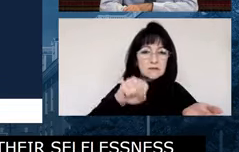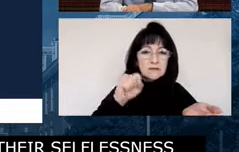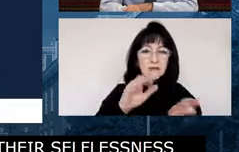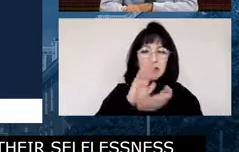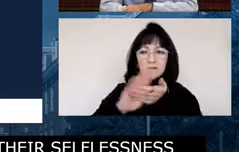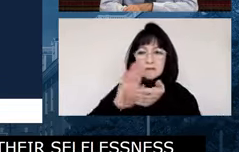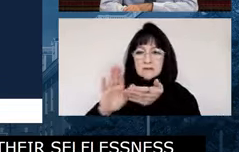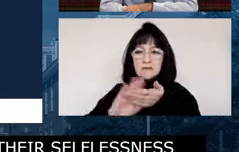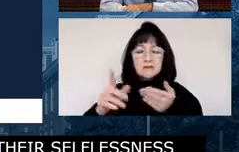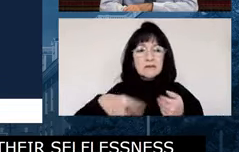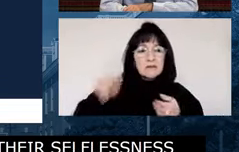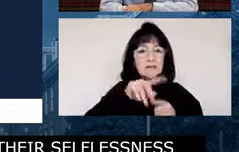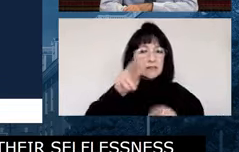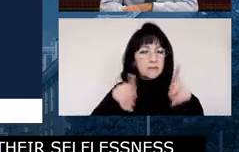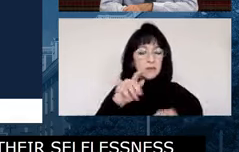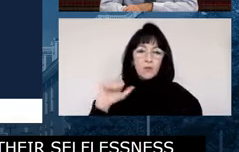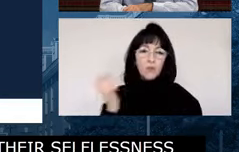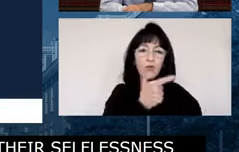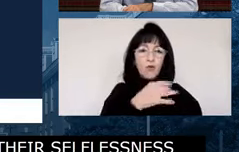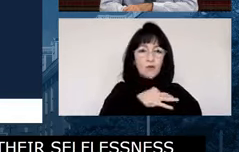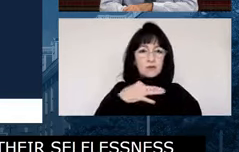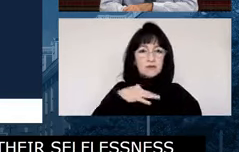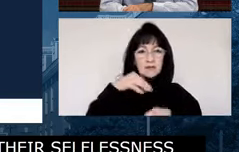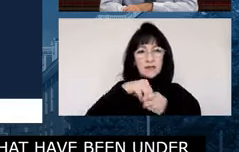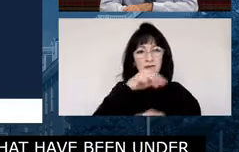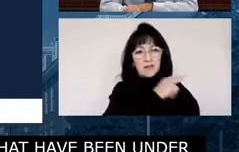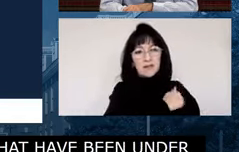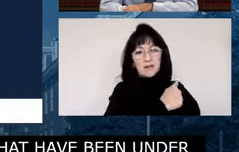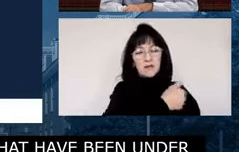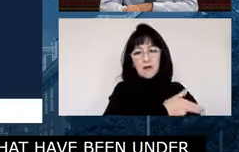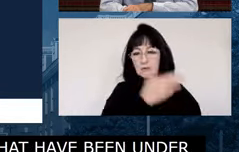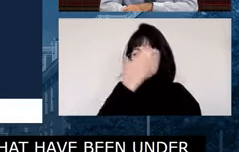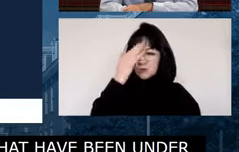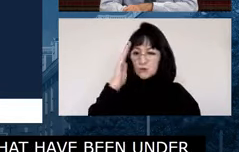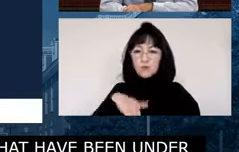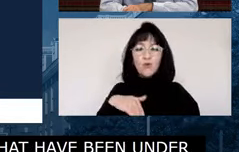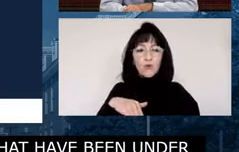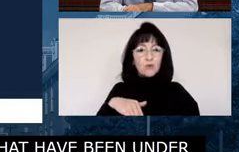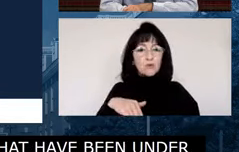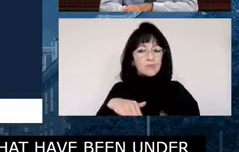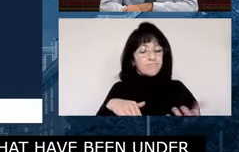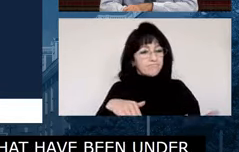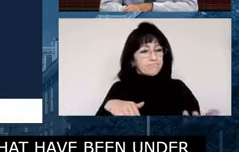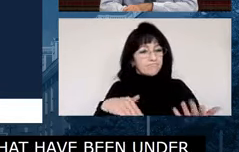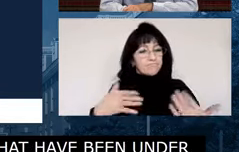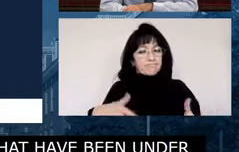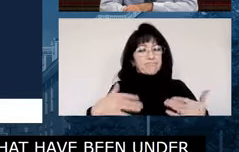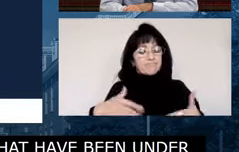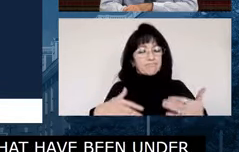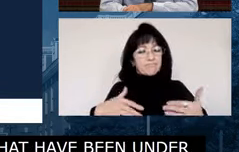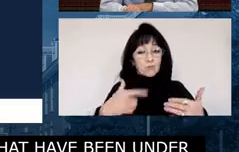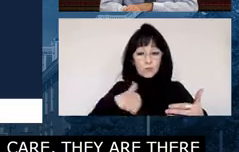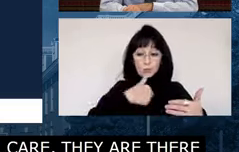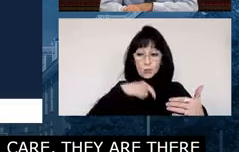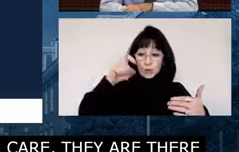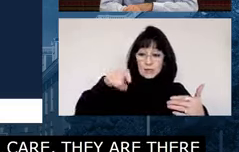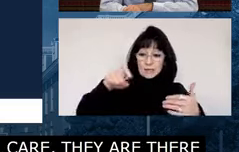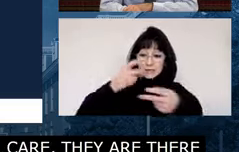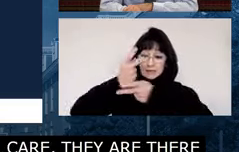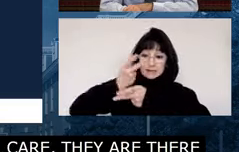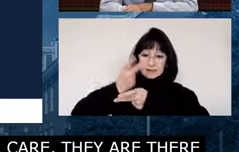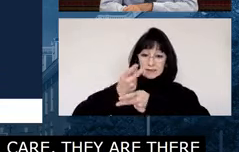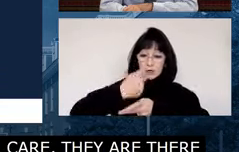provide it, and we don't always need it, but God forbid that it wasn't there when we did need it. So